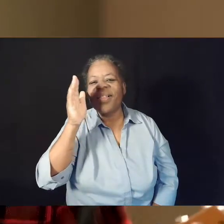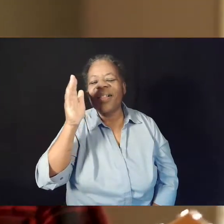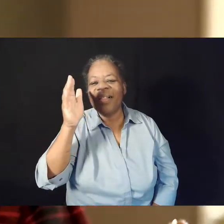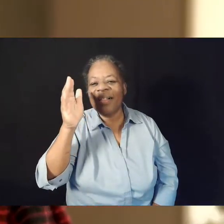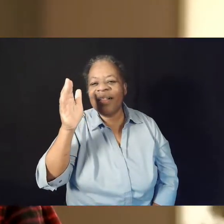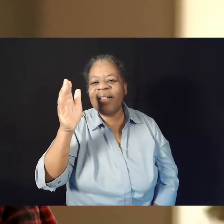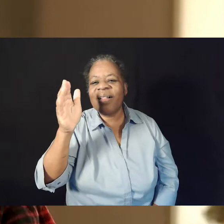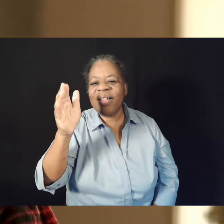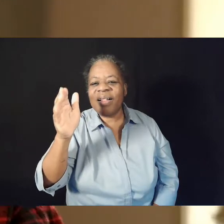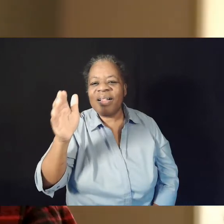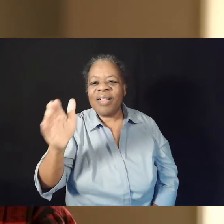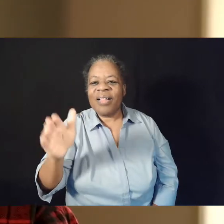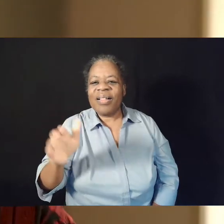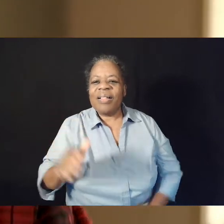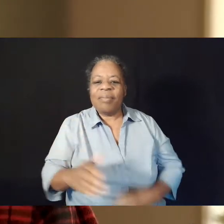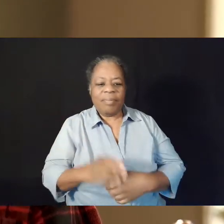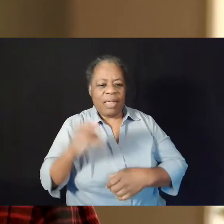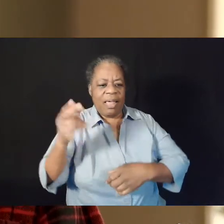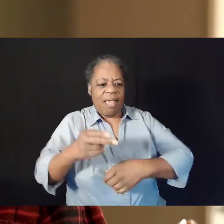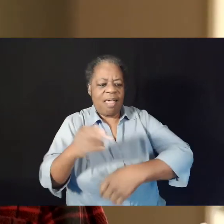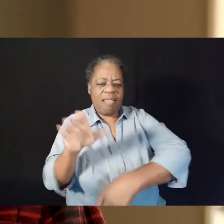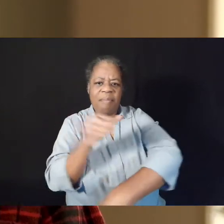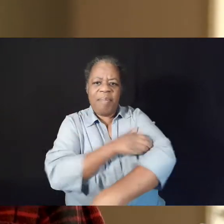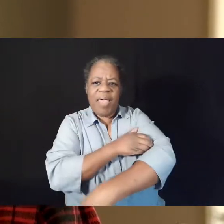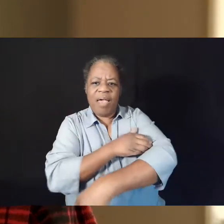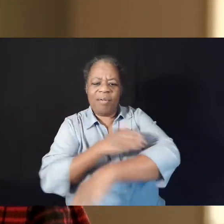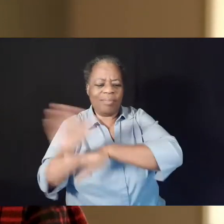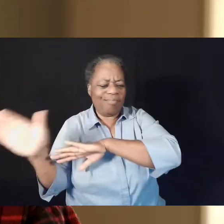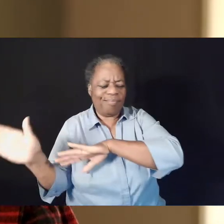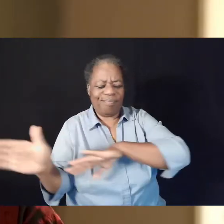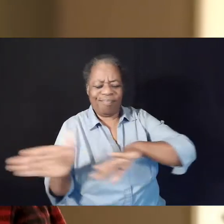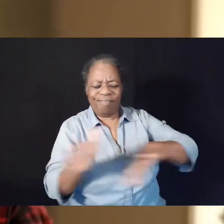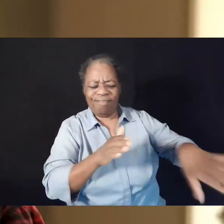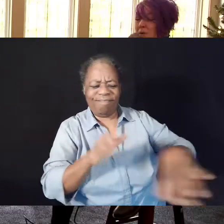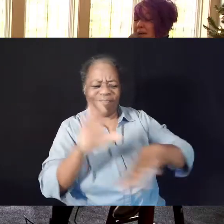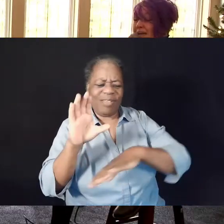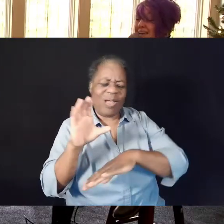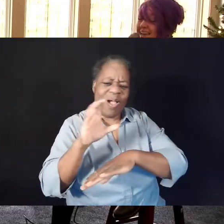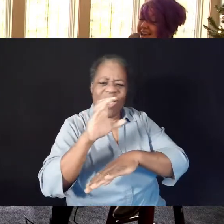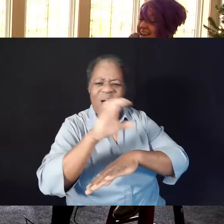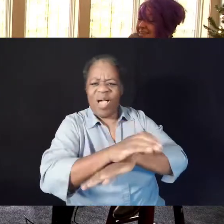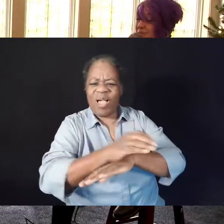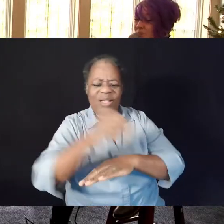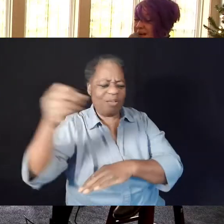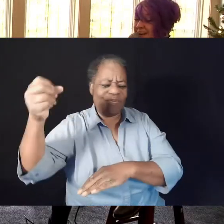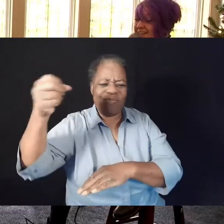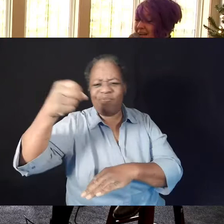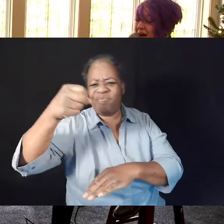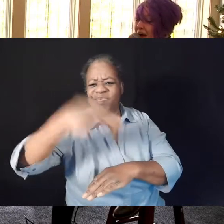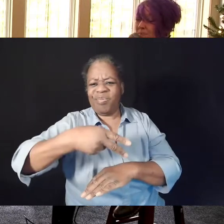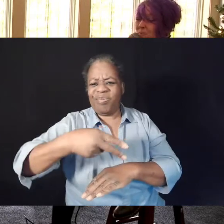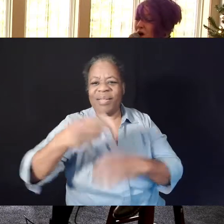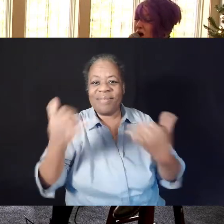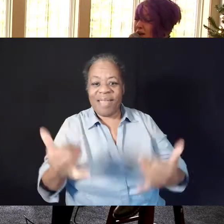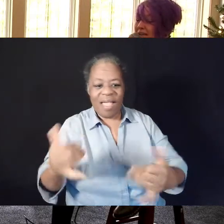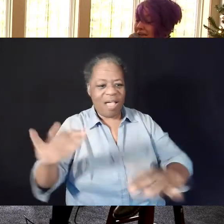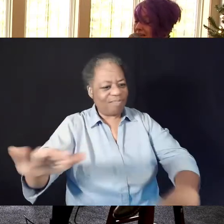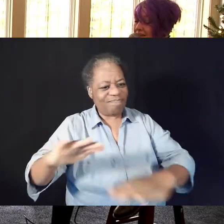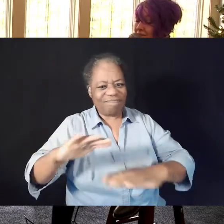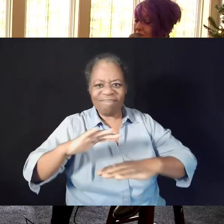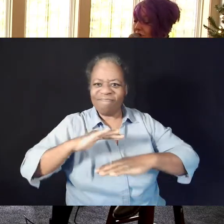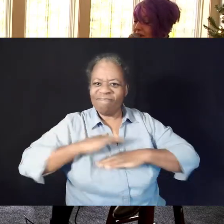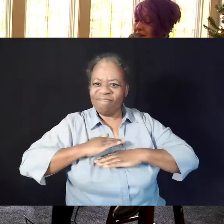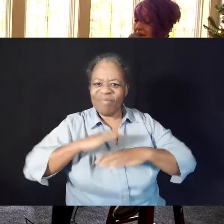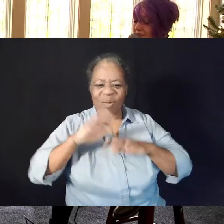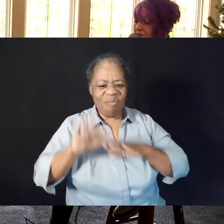The power of hell forever defeated, now it is well. I'm